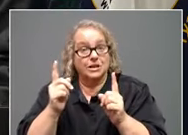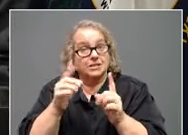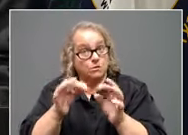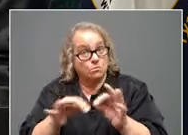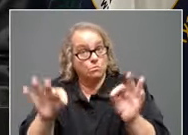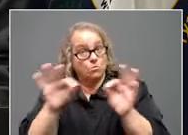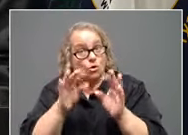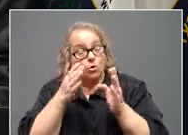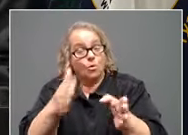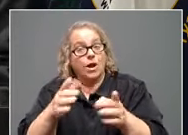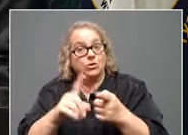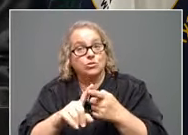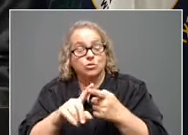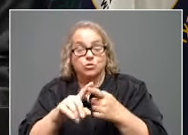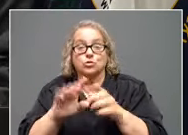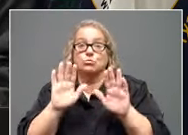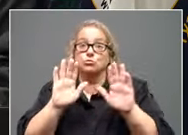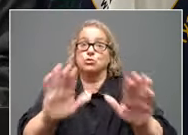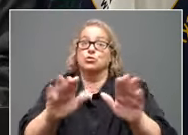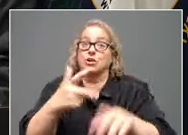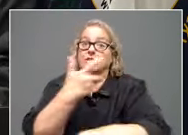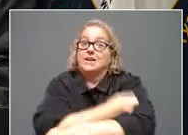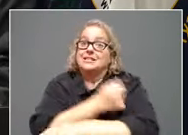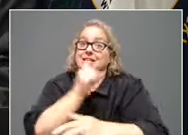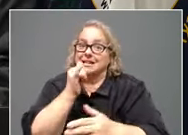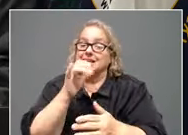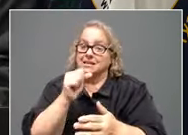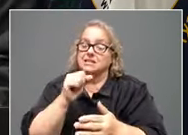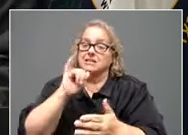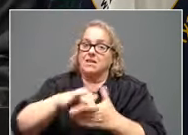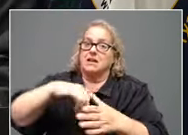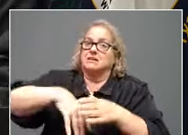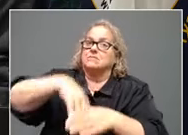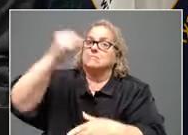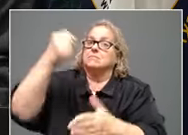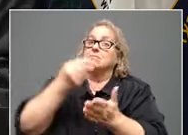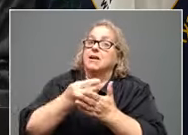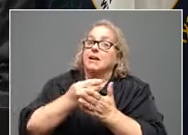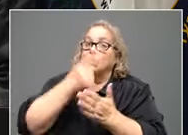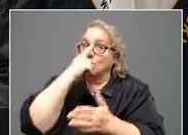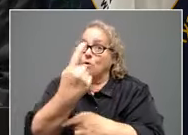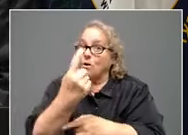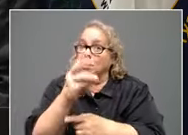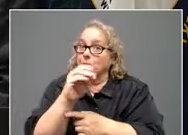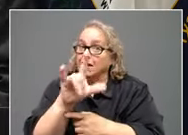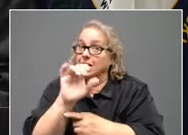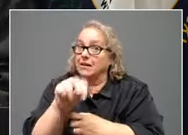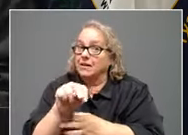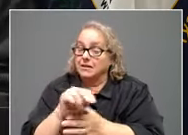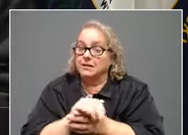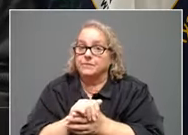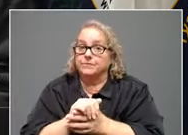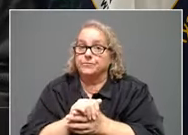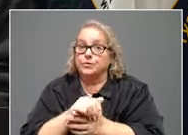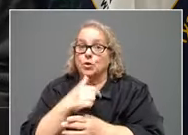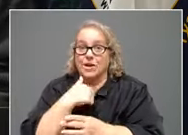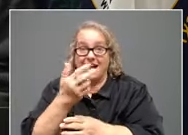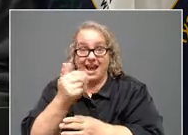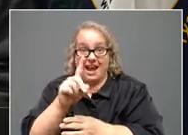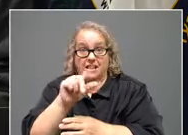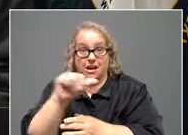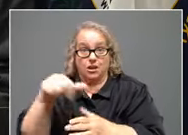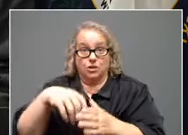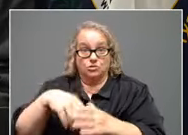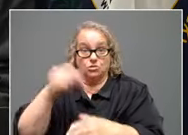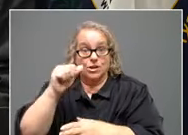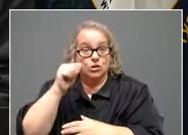to drive that vaccination. So know that still exists. We had a drawing.